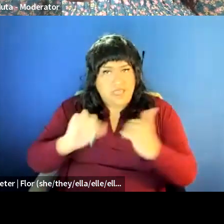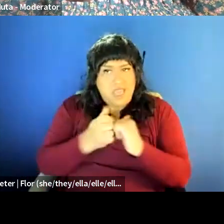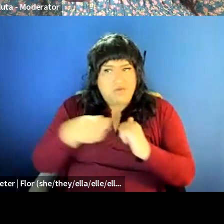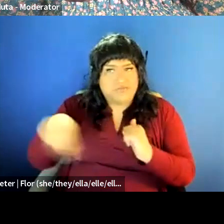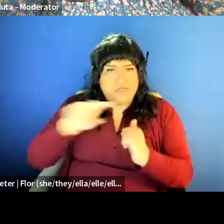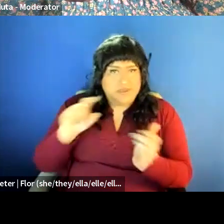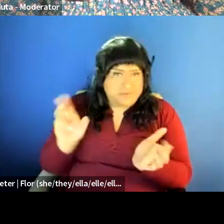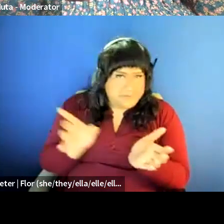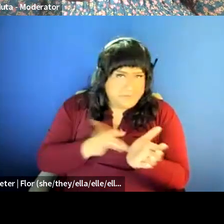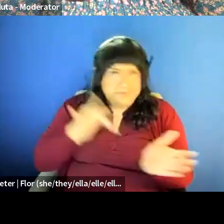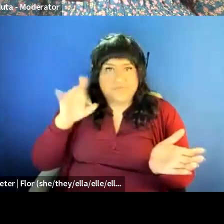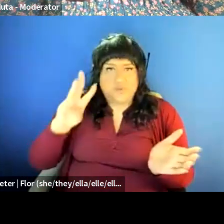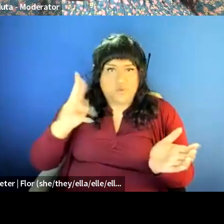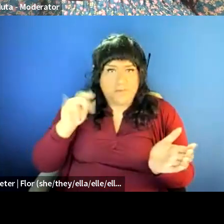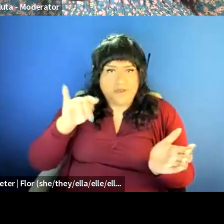weaponize language